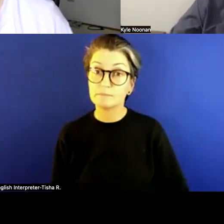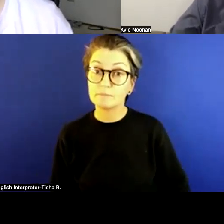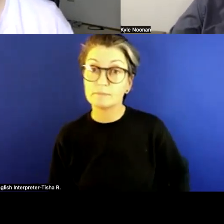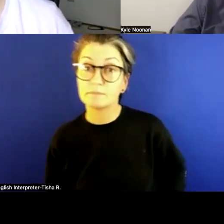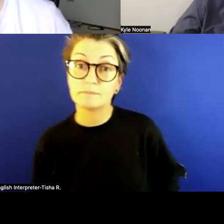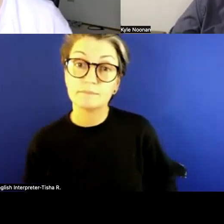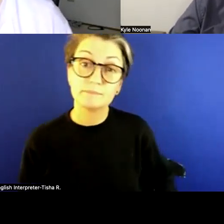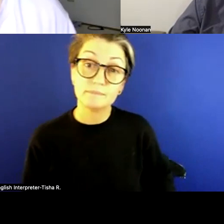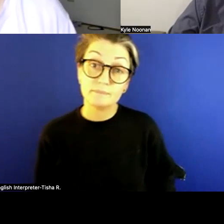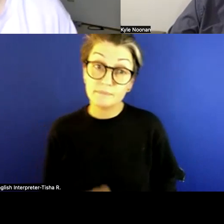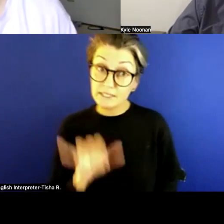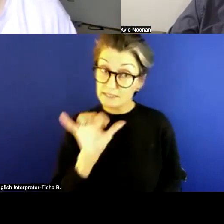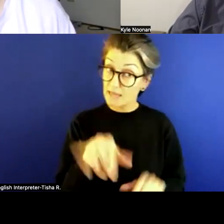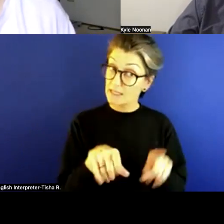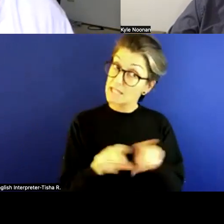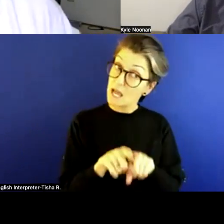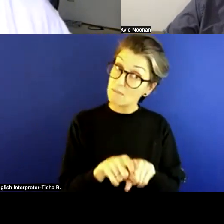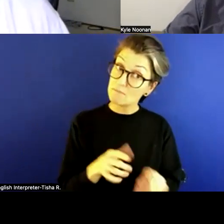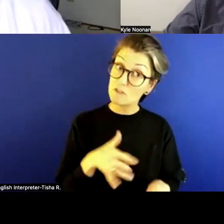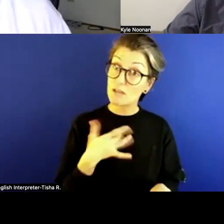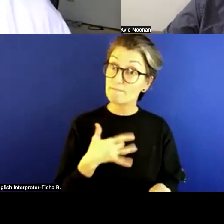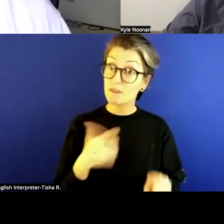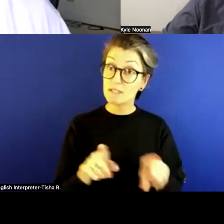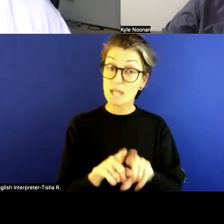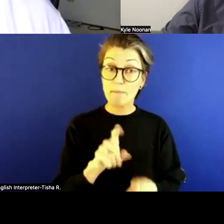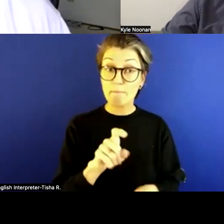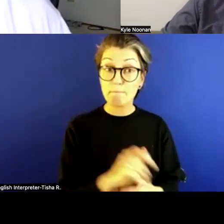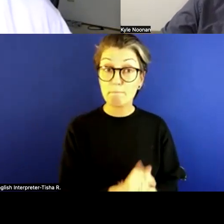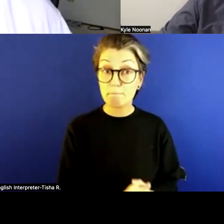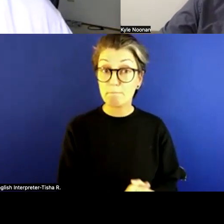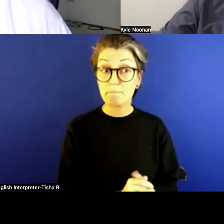And are they the same? Do they feel the same to you? That's also a valid answer.